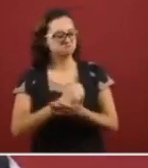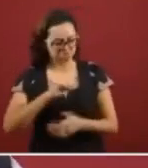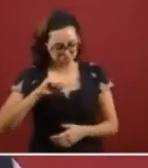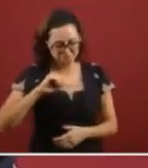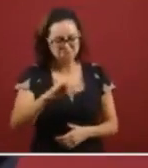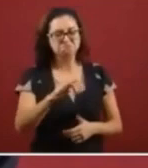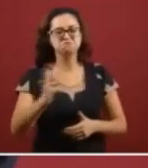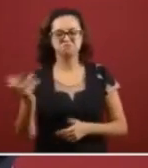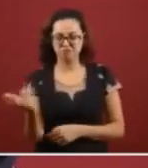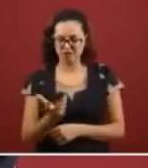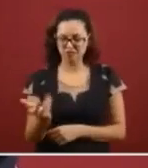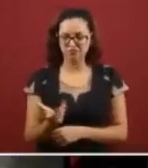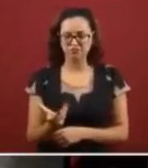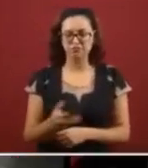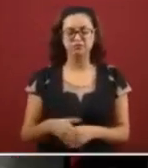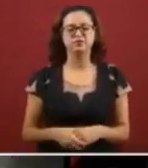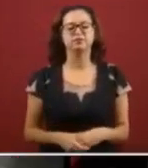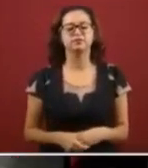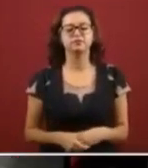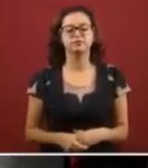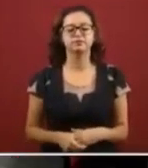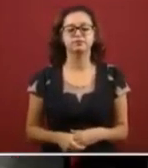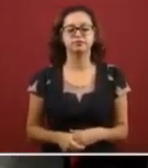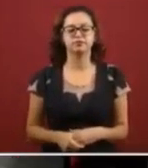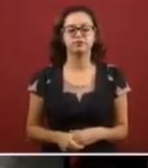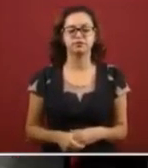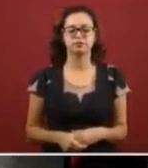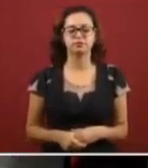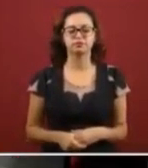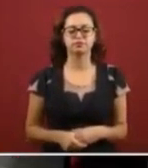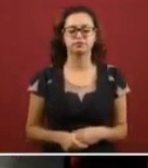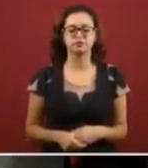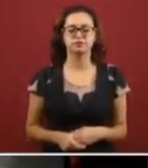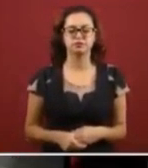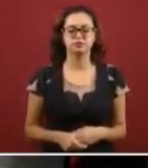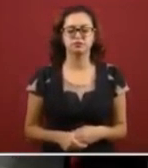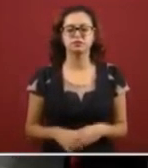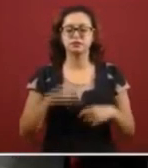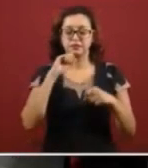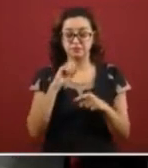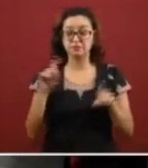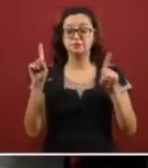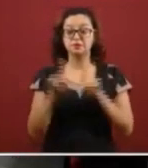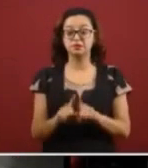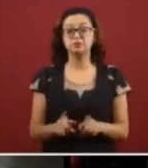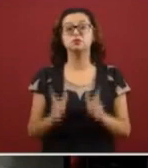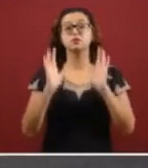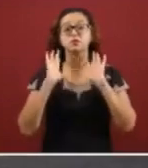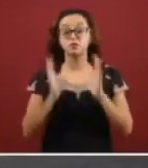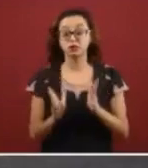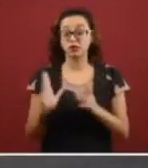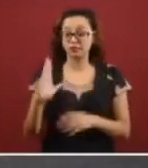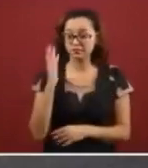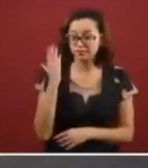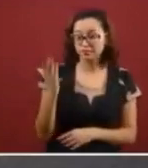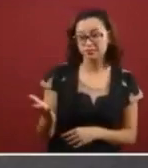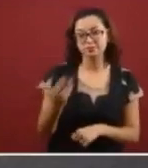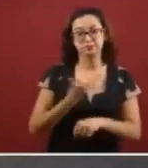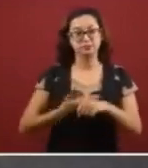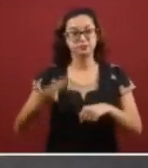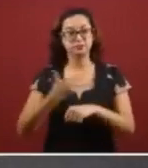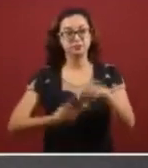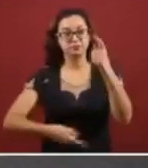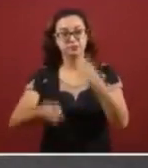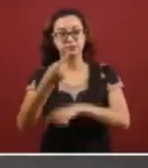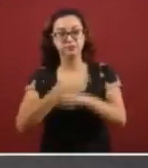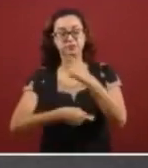of Federal Commission of Electricity. And now we are getting the applications